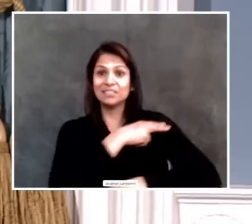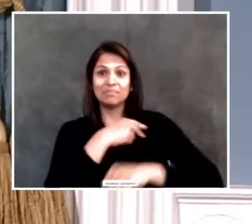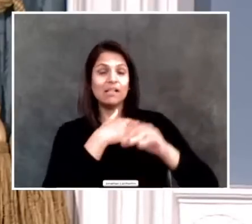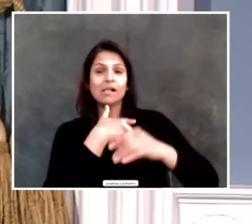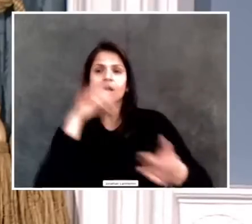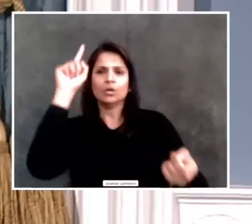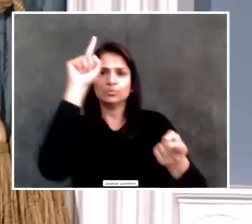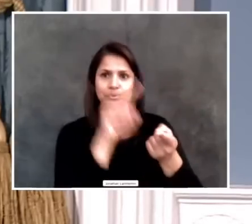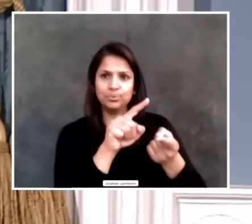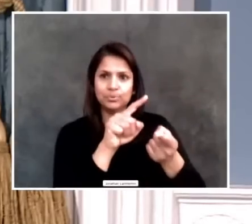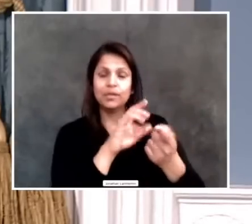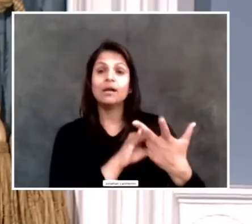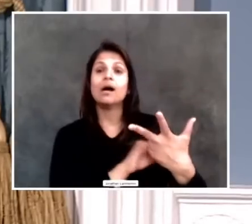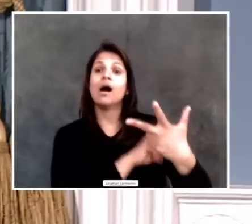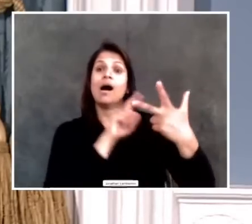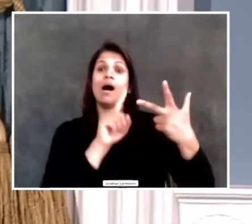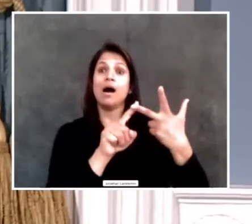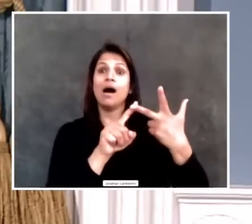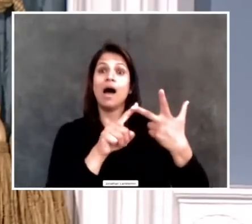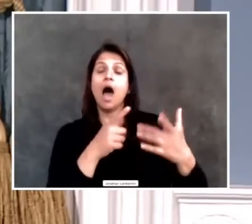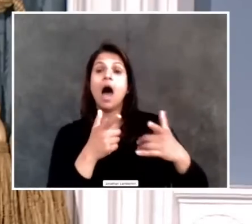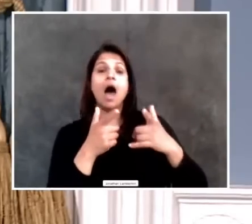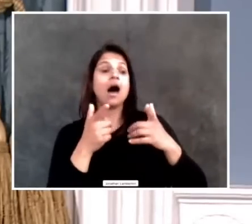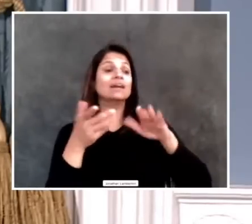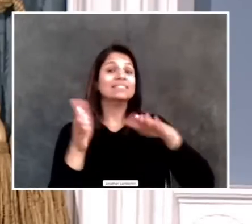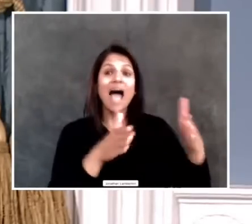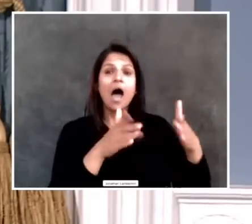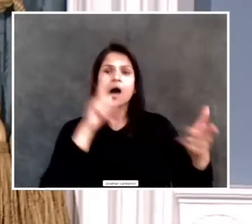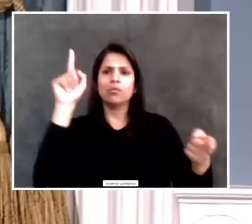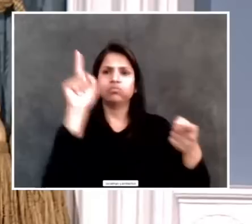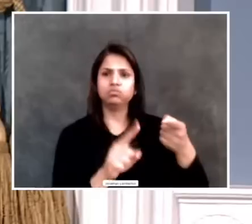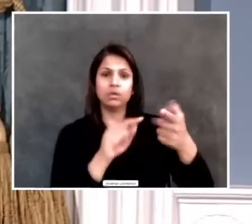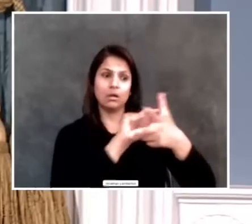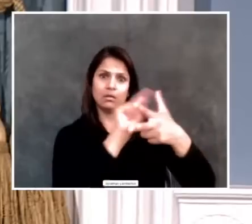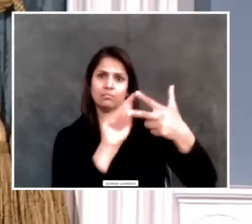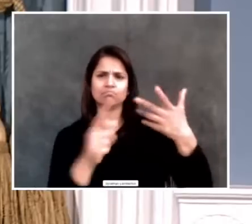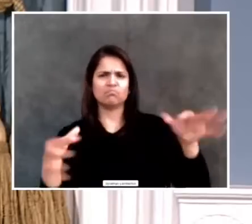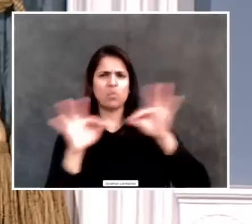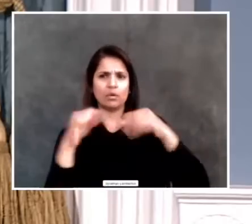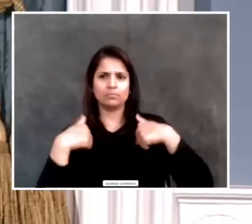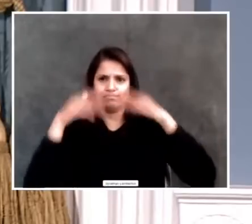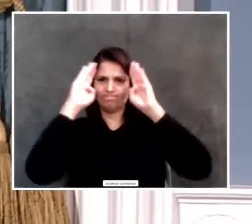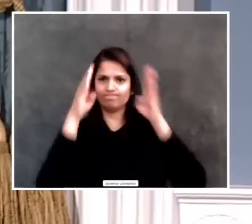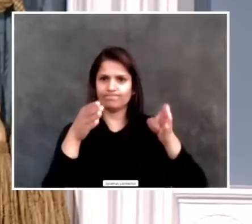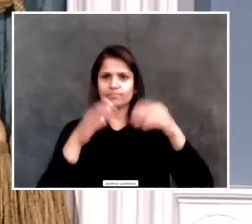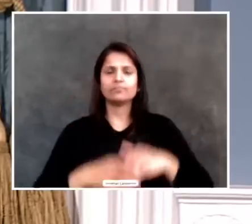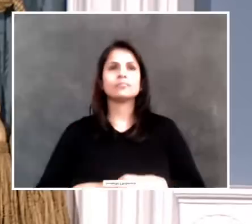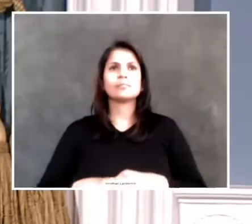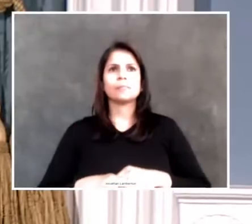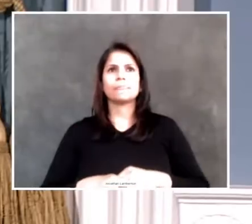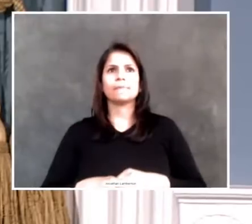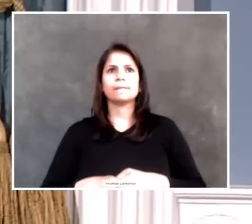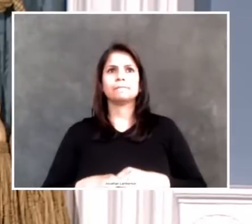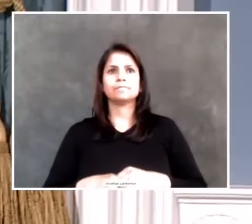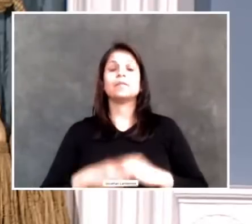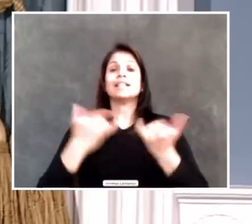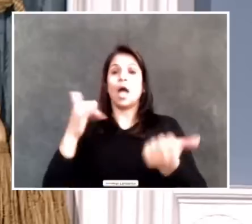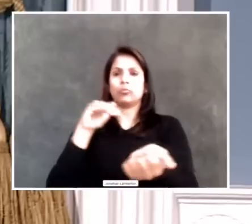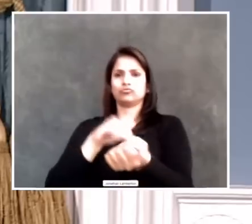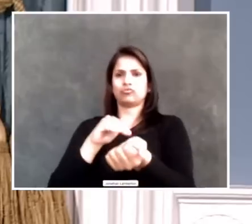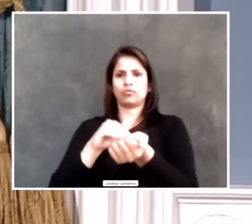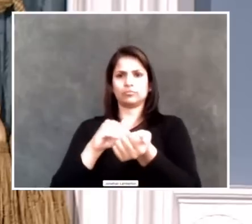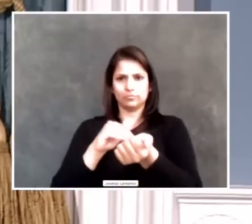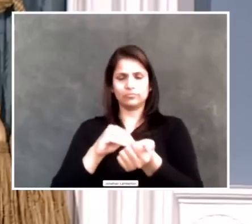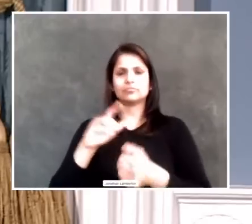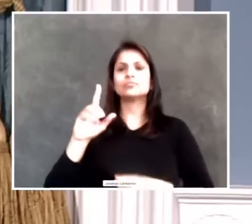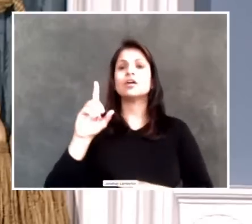add to what the mayor laid out, which is absolutely correct, is that we are, first and